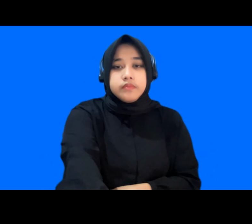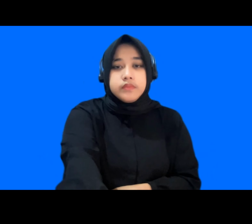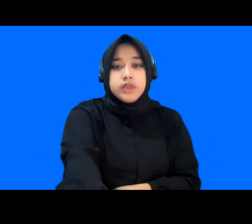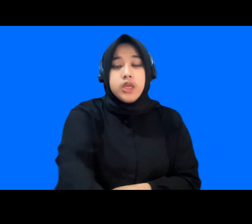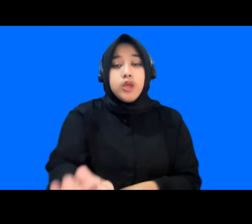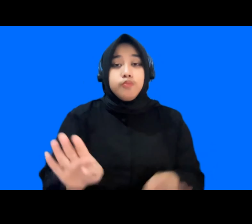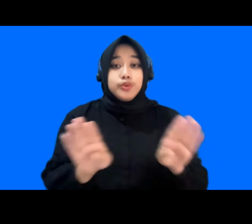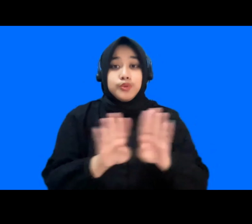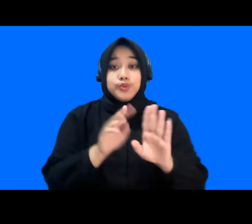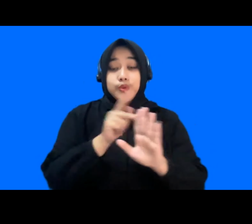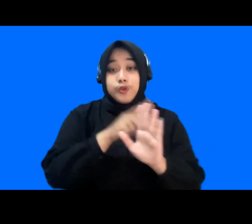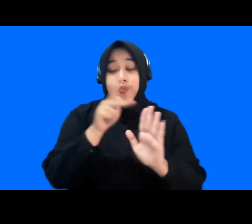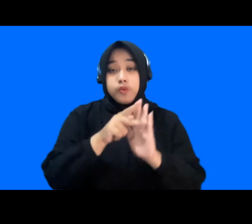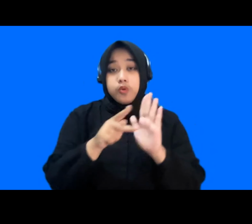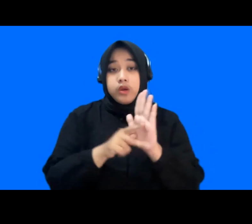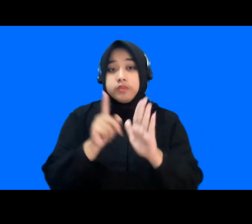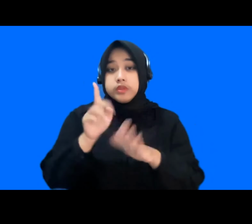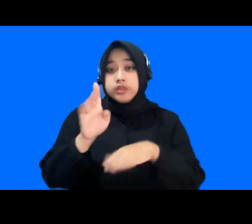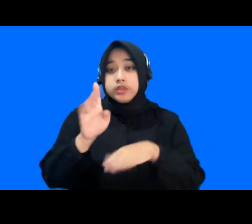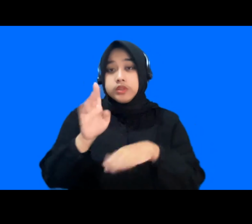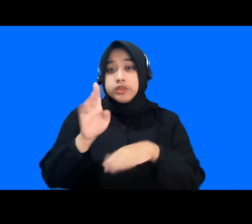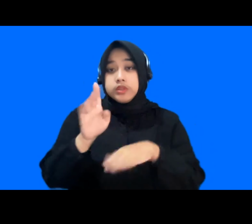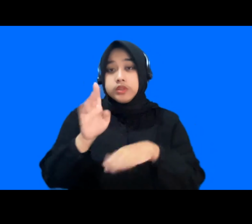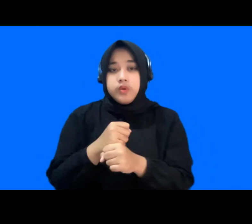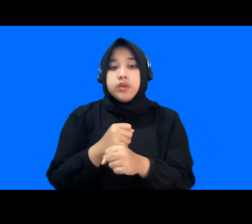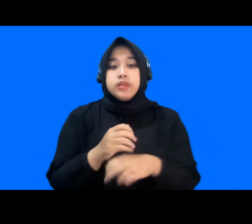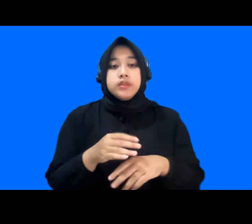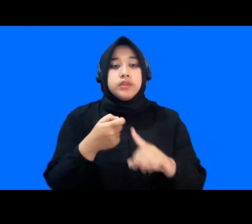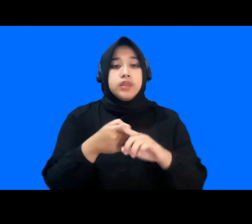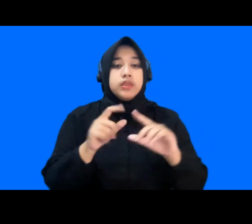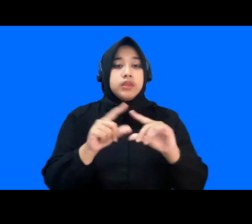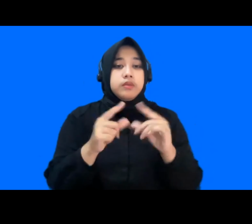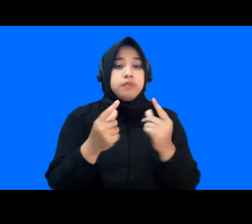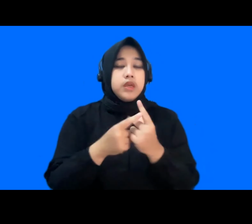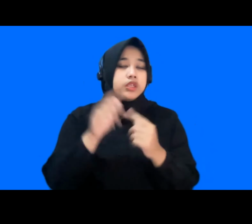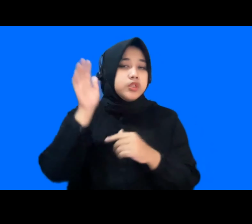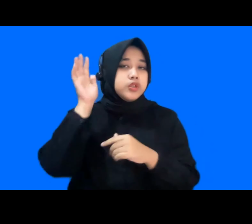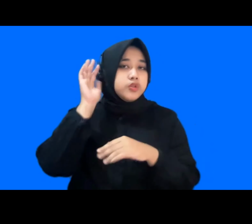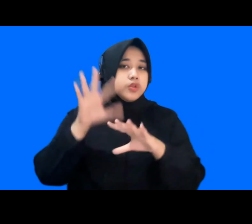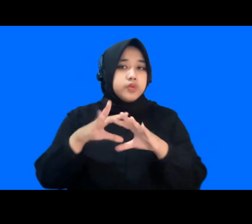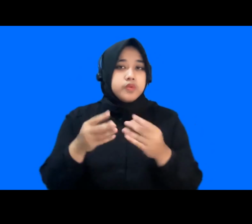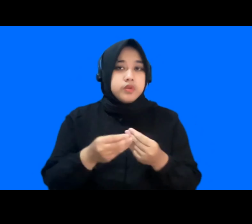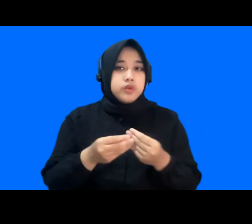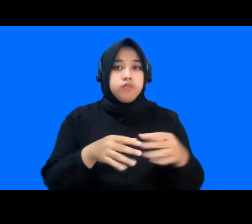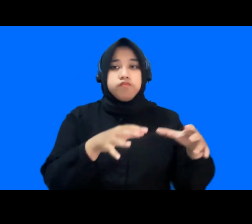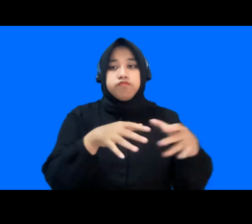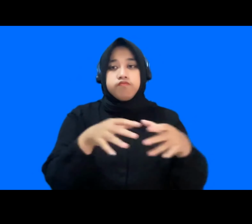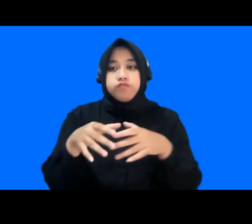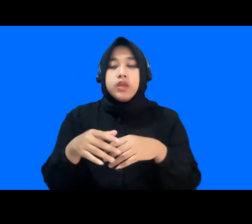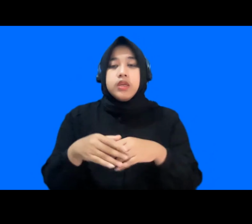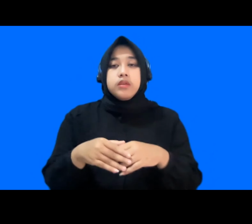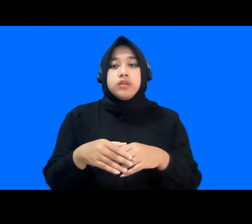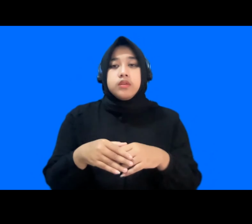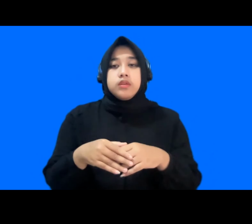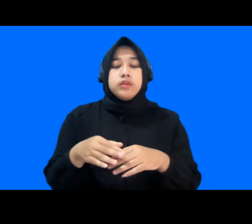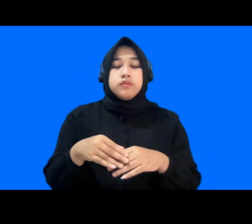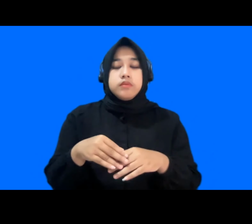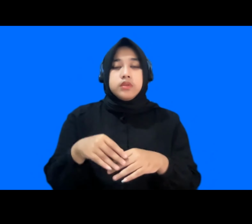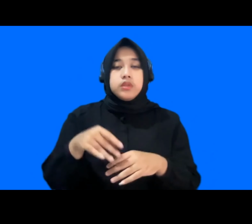stakeholder inclusion issues mapping to the inclusive cities dialogues that were held from March of this year to